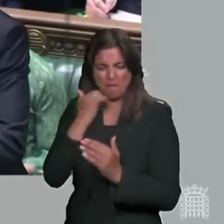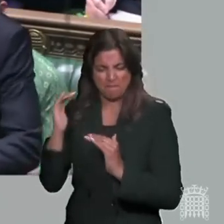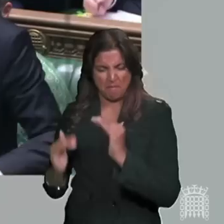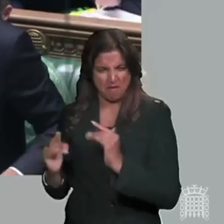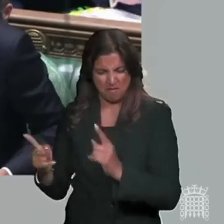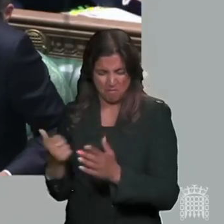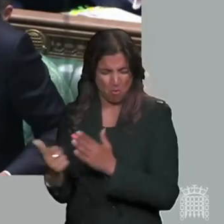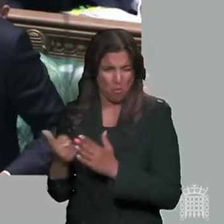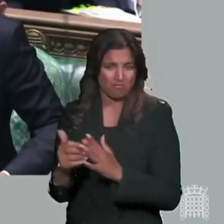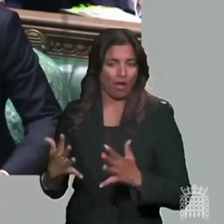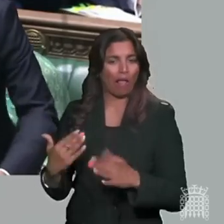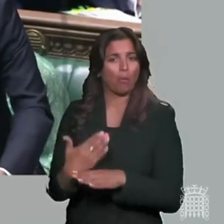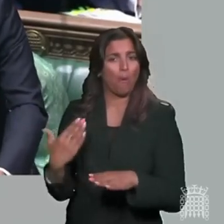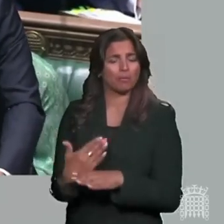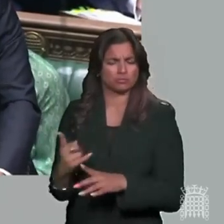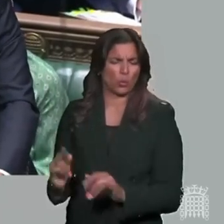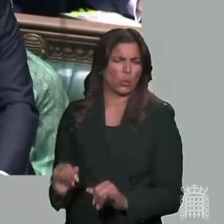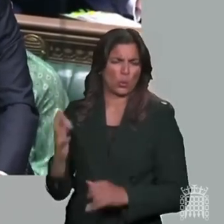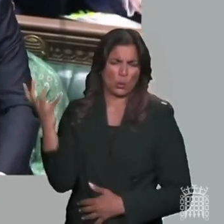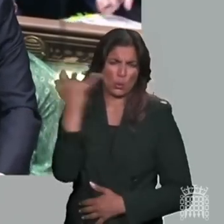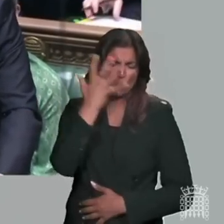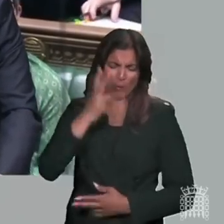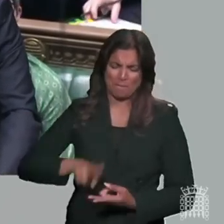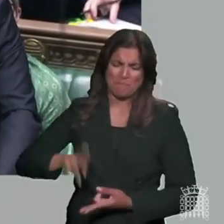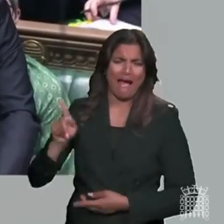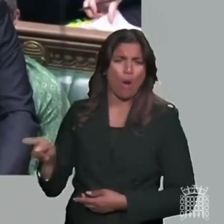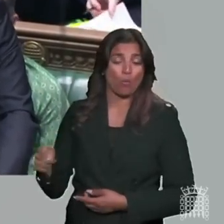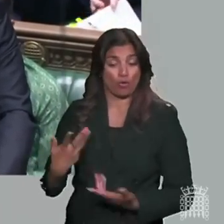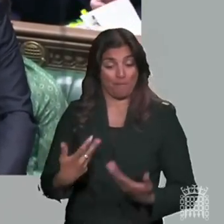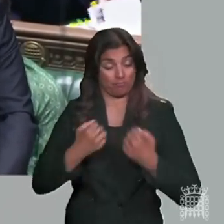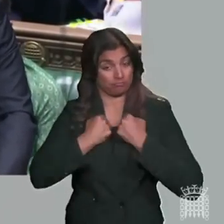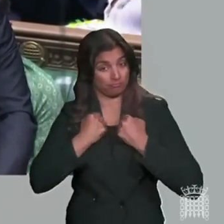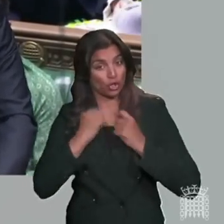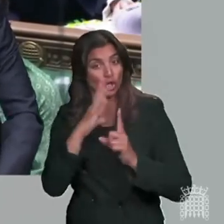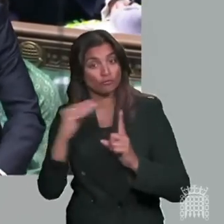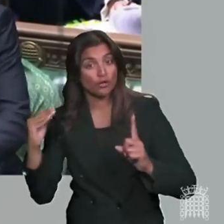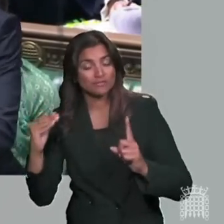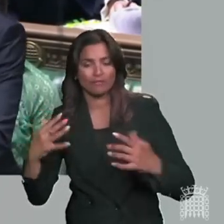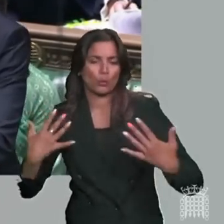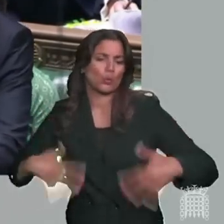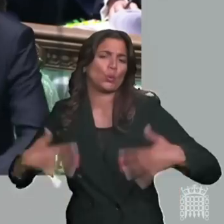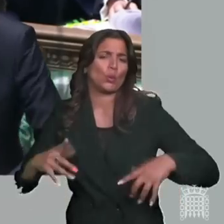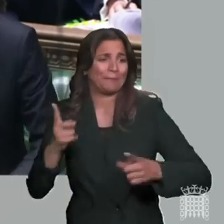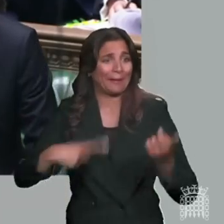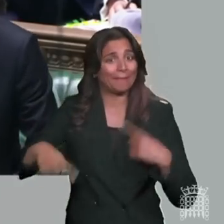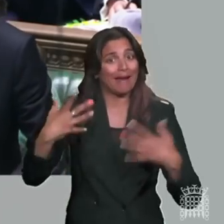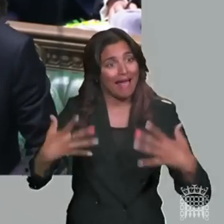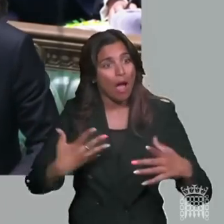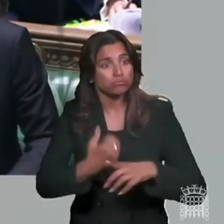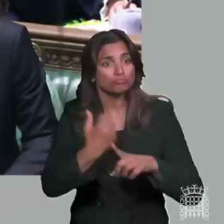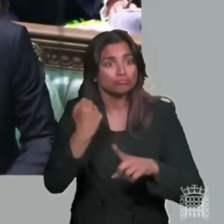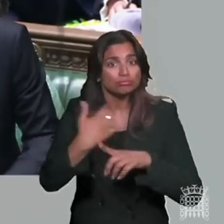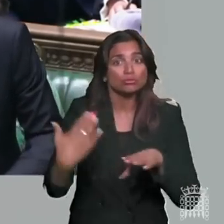showed that the UK economy is resilient, with the number of people in employment now at a record level, Mr. Speaker.